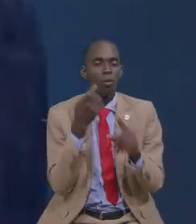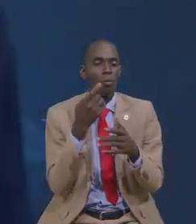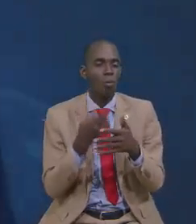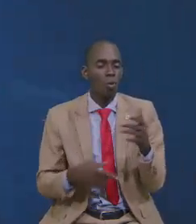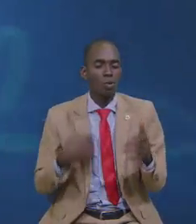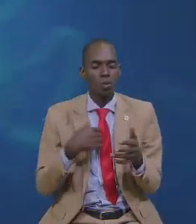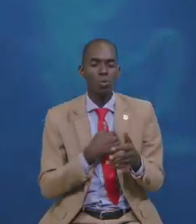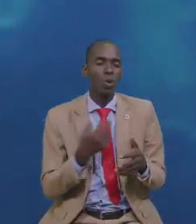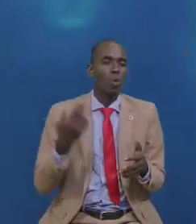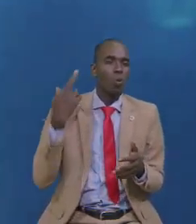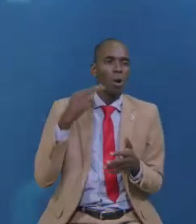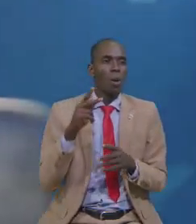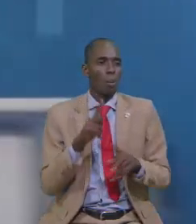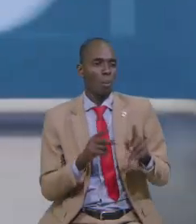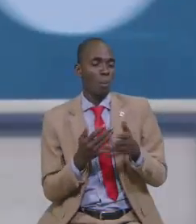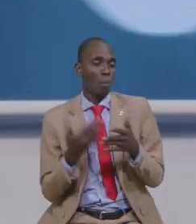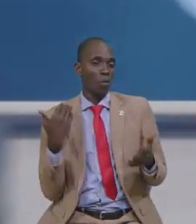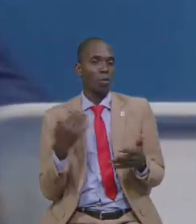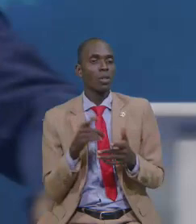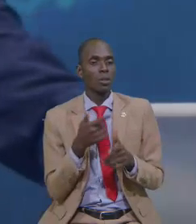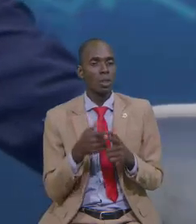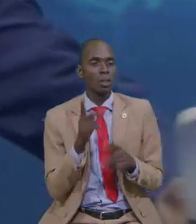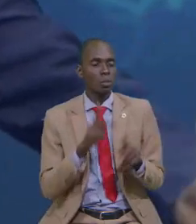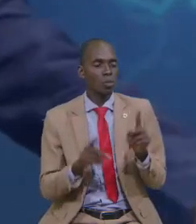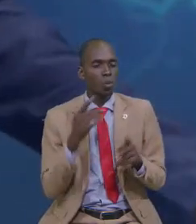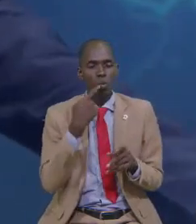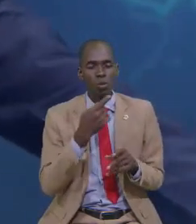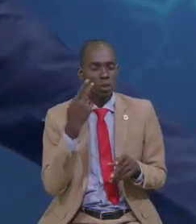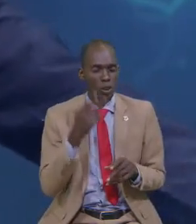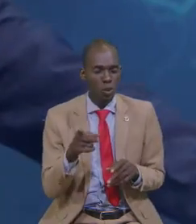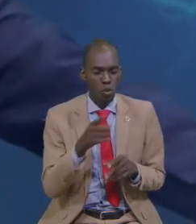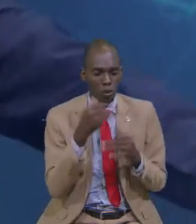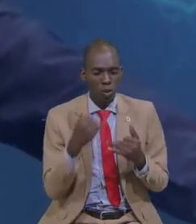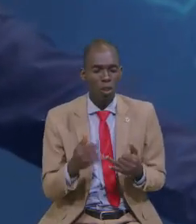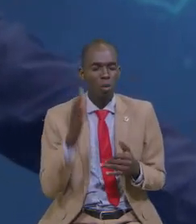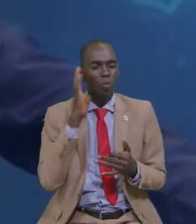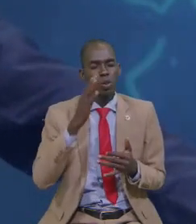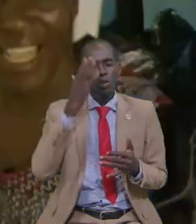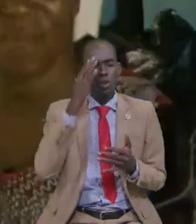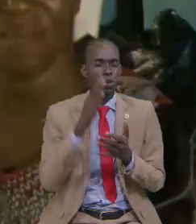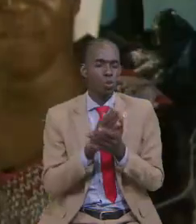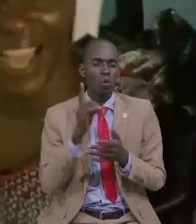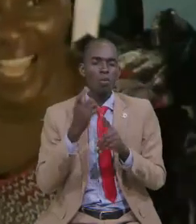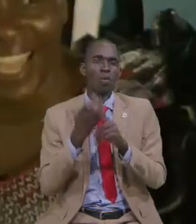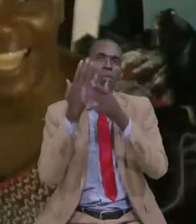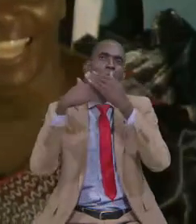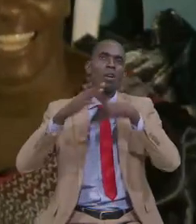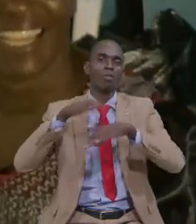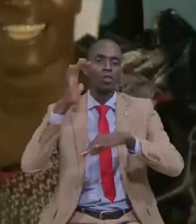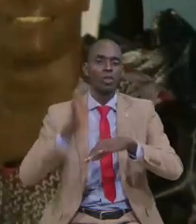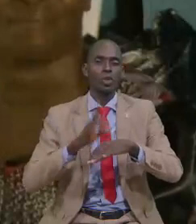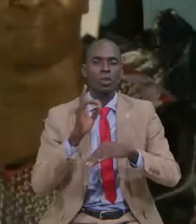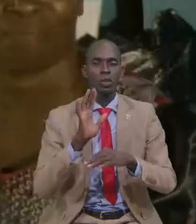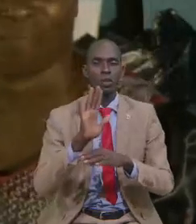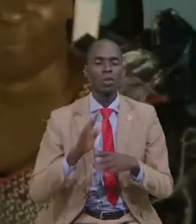the people that see you, they will know somebody from heaven touched your life. And they will